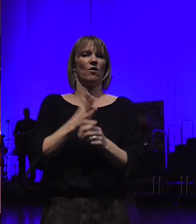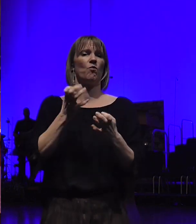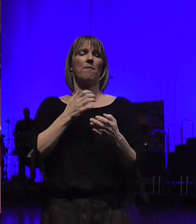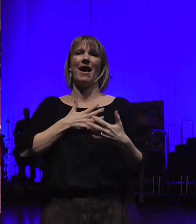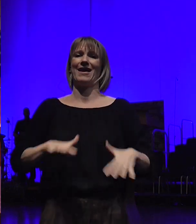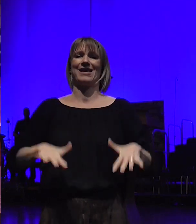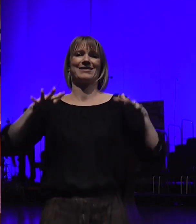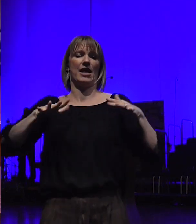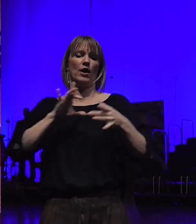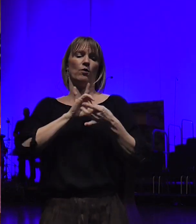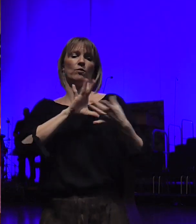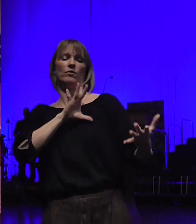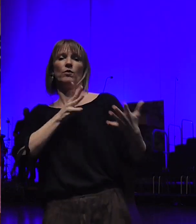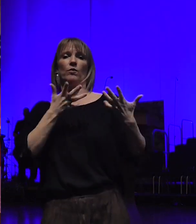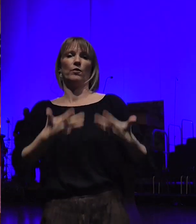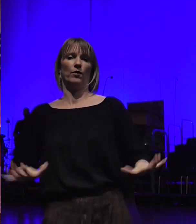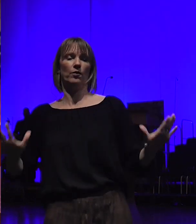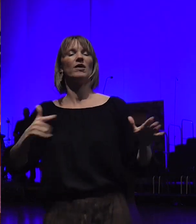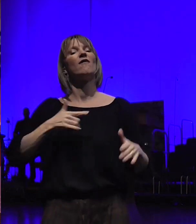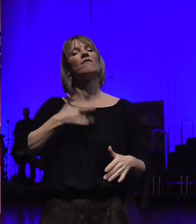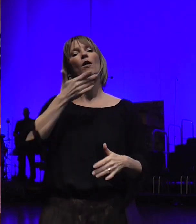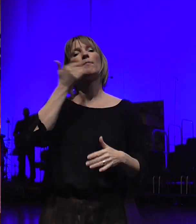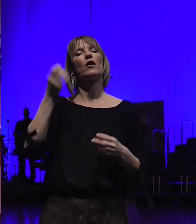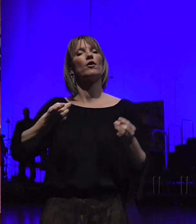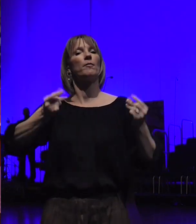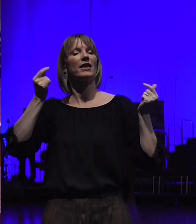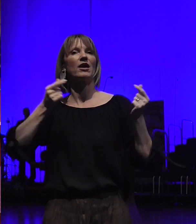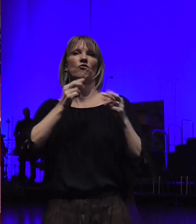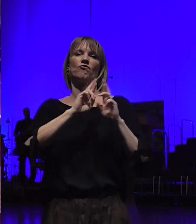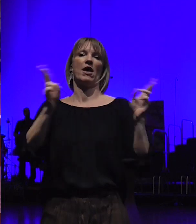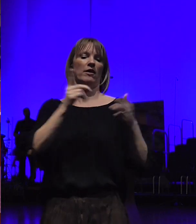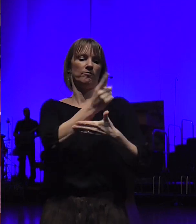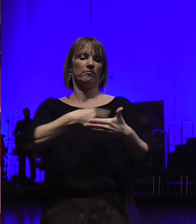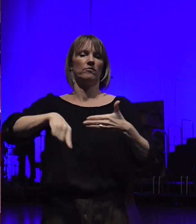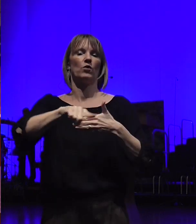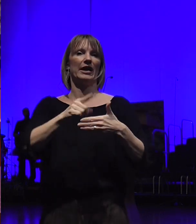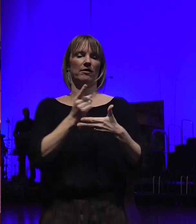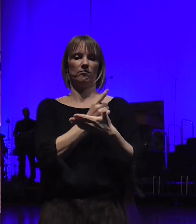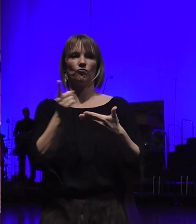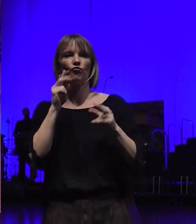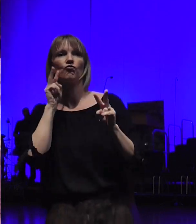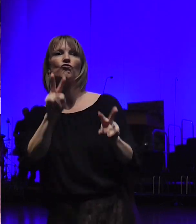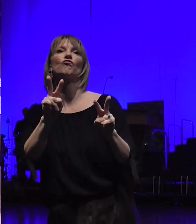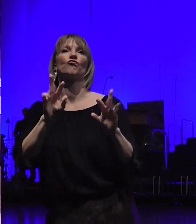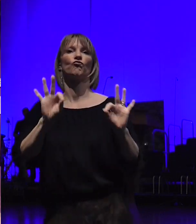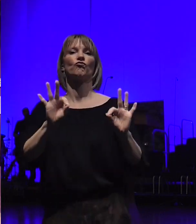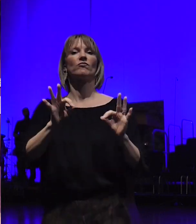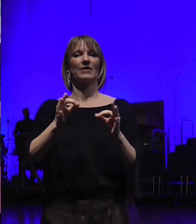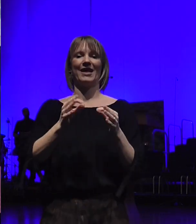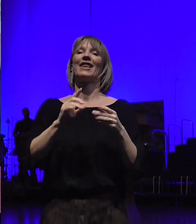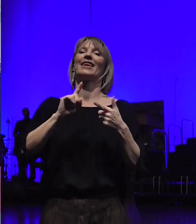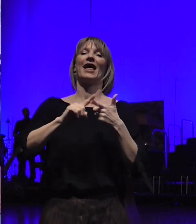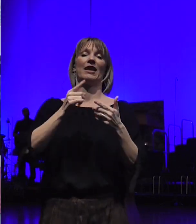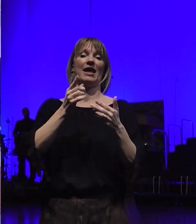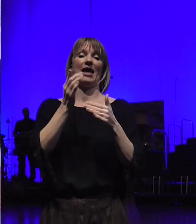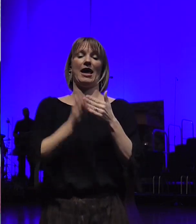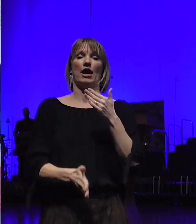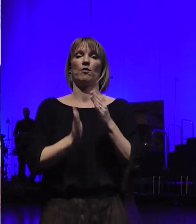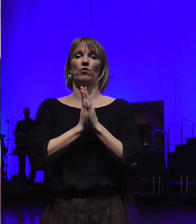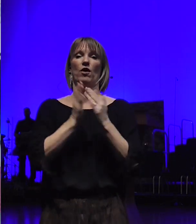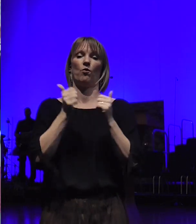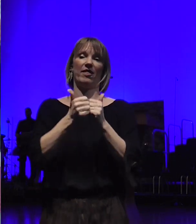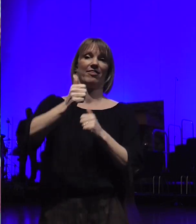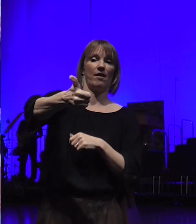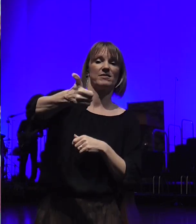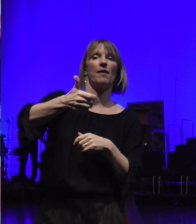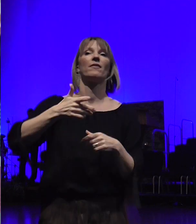anxiety. I felt better immediately and was ready to face the week ahead. Then we joked about ending prayers with a thumbs up. I was also able to find